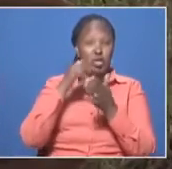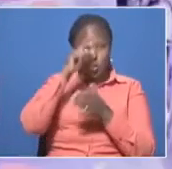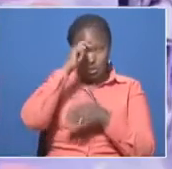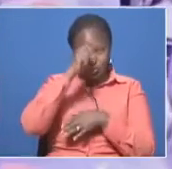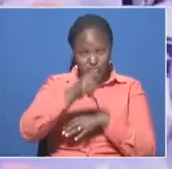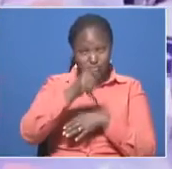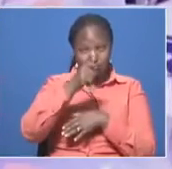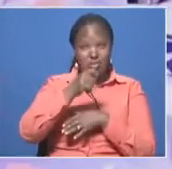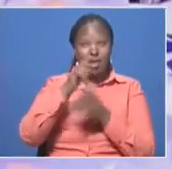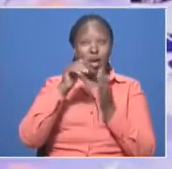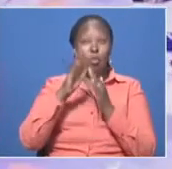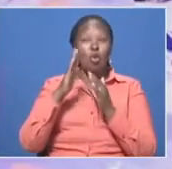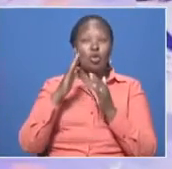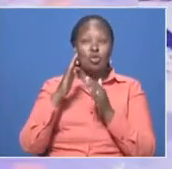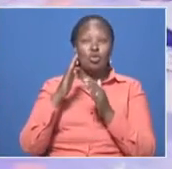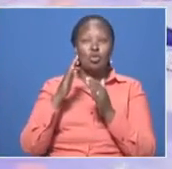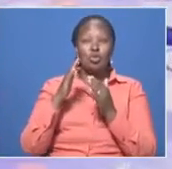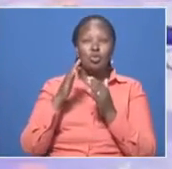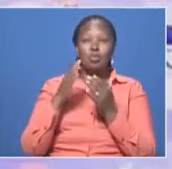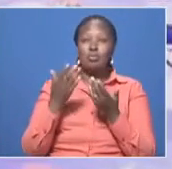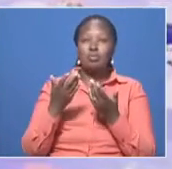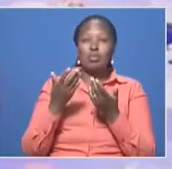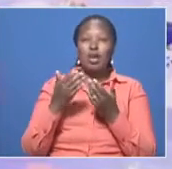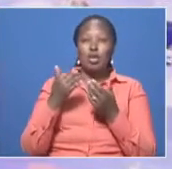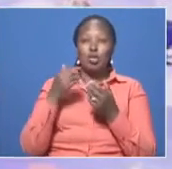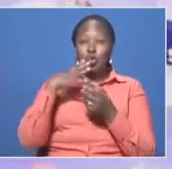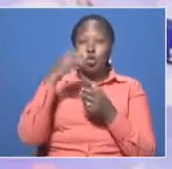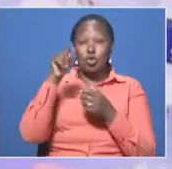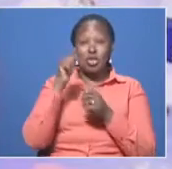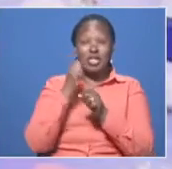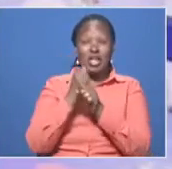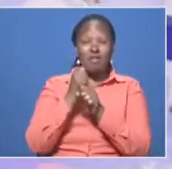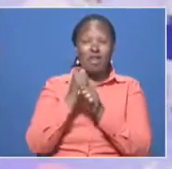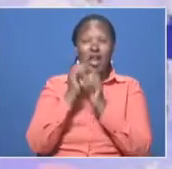at this this event. You